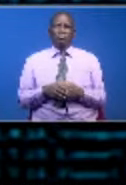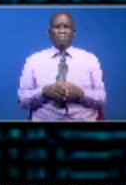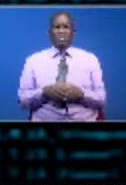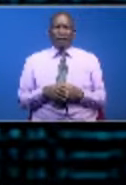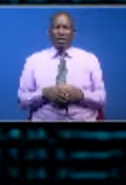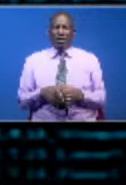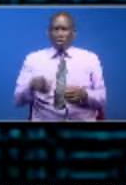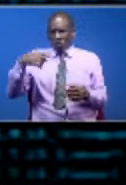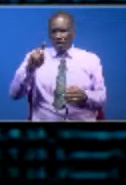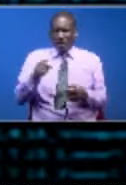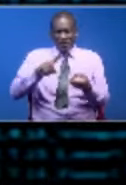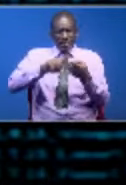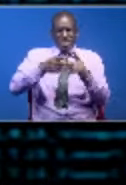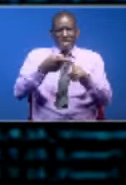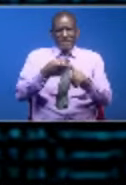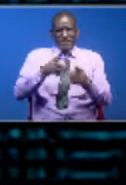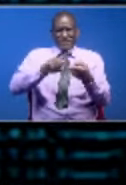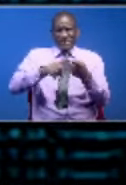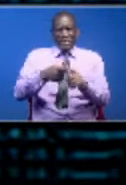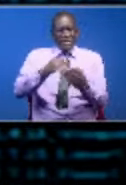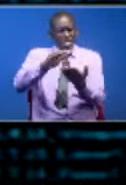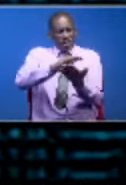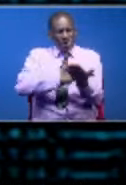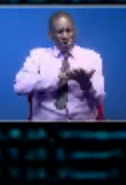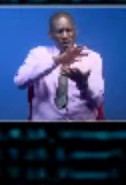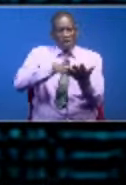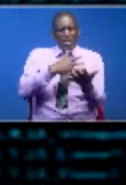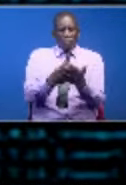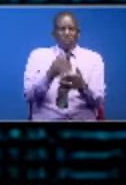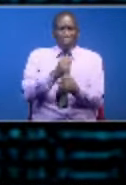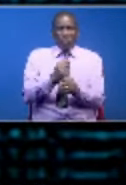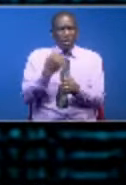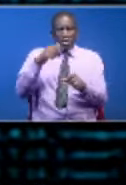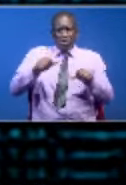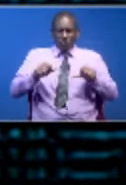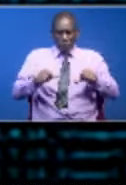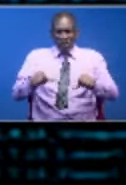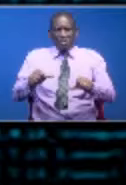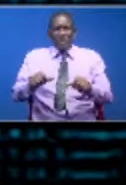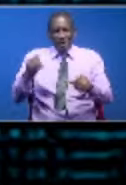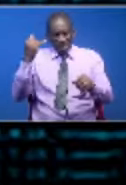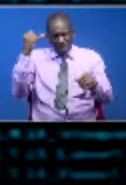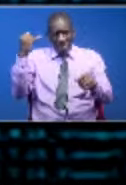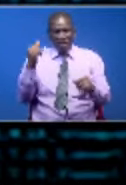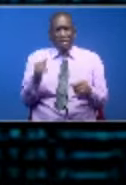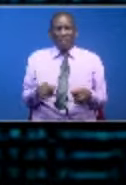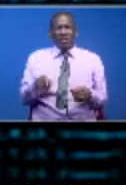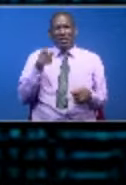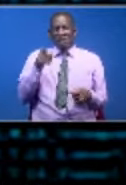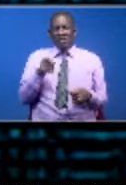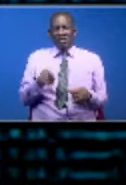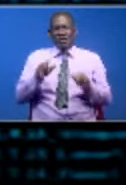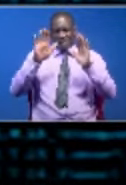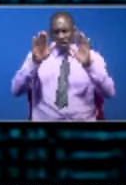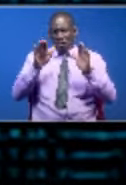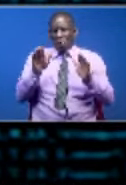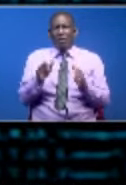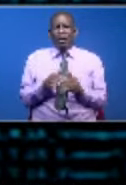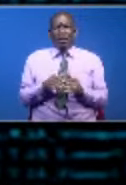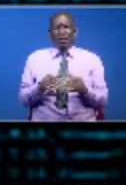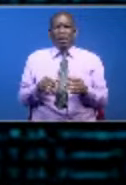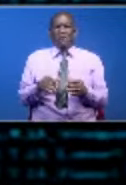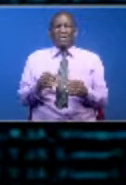you're right, standardizing reporting framework for sustainability initiatives and their impact is really, really important, right? Unless we